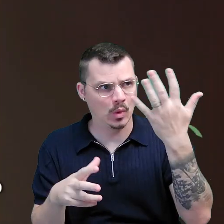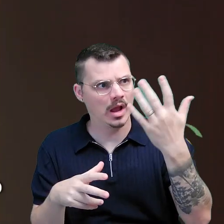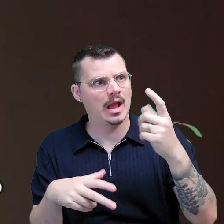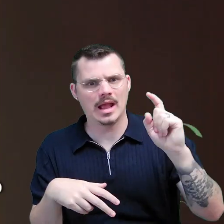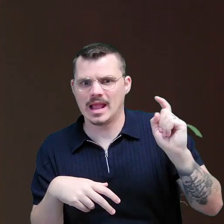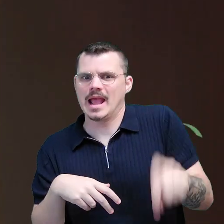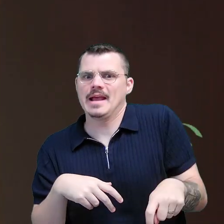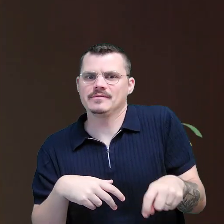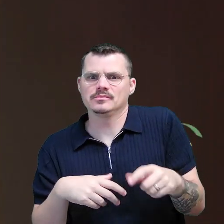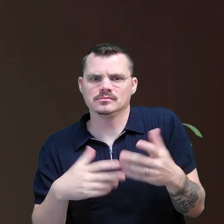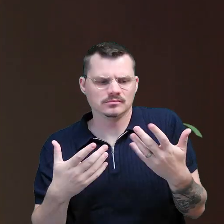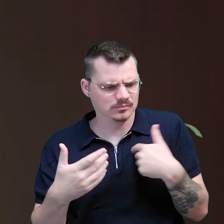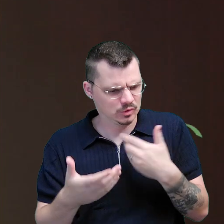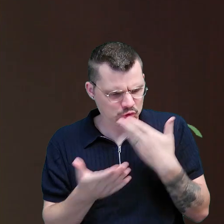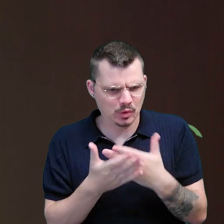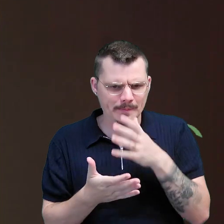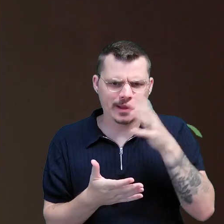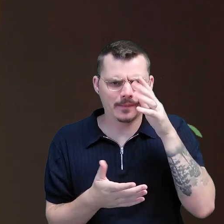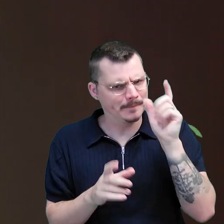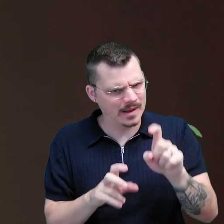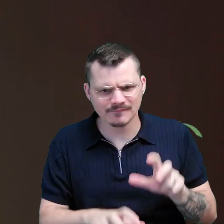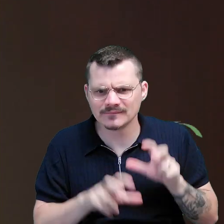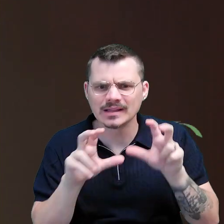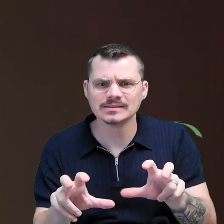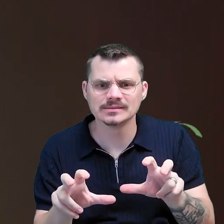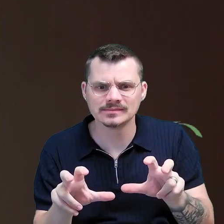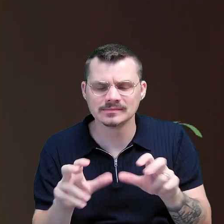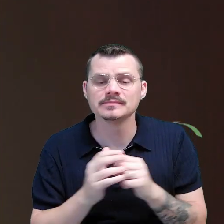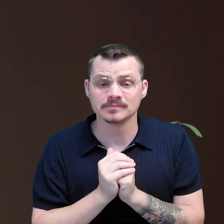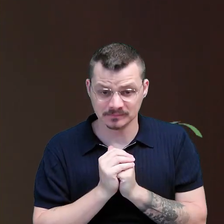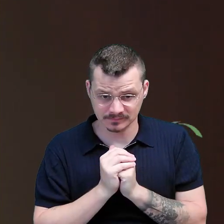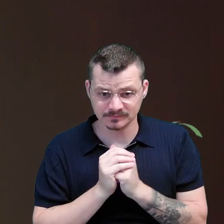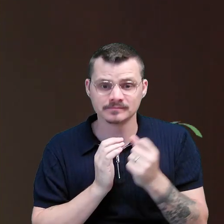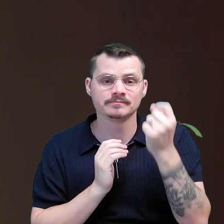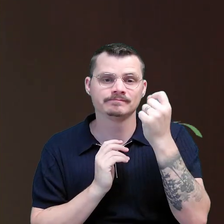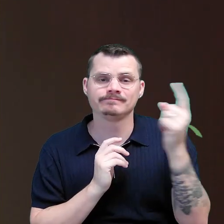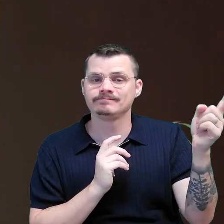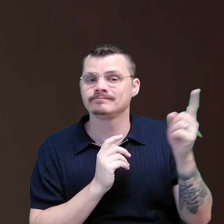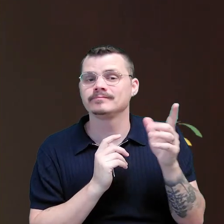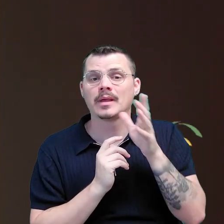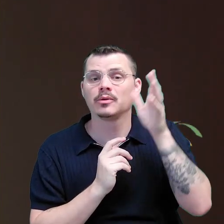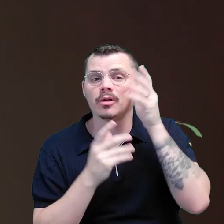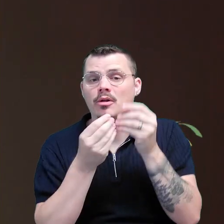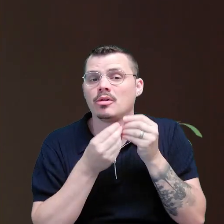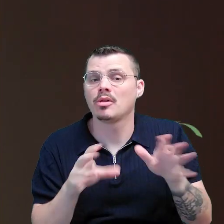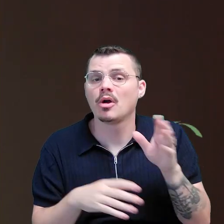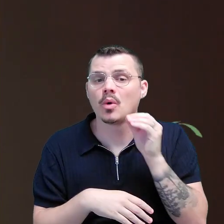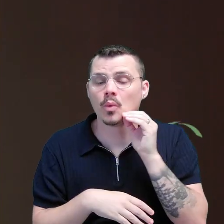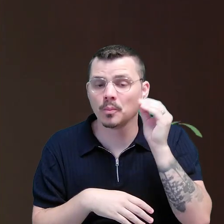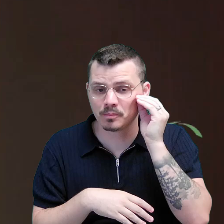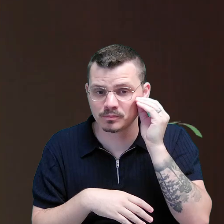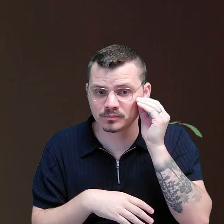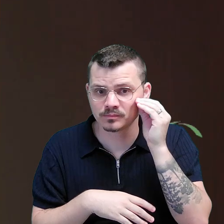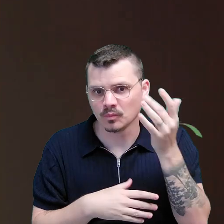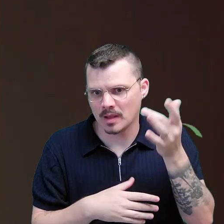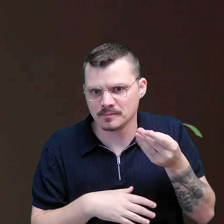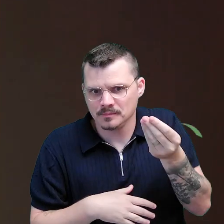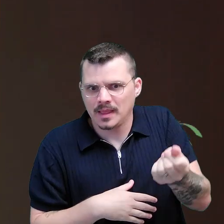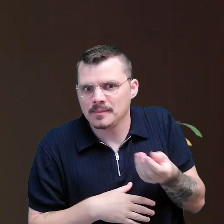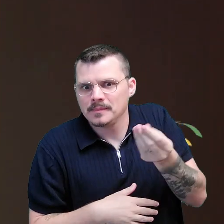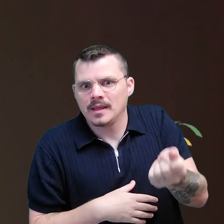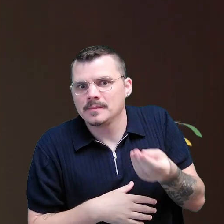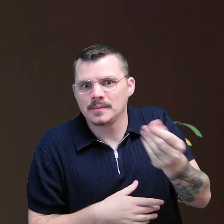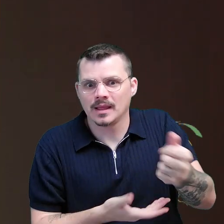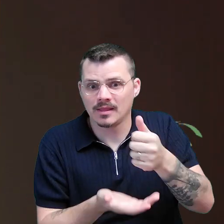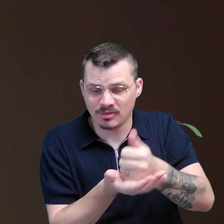to do to be good parents, they had lost their home, paying for this